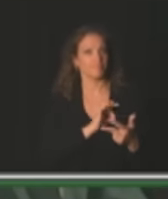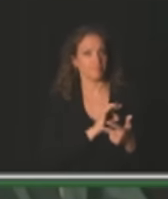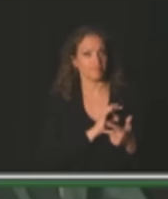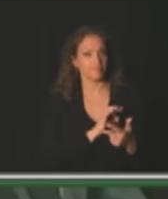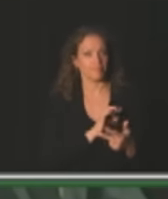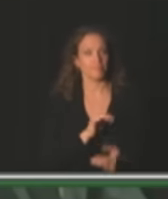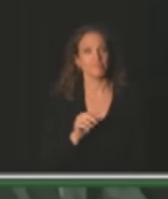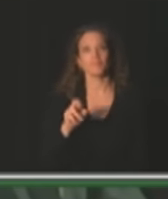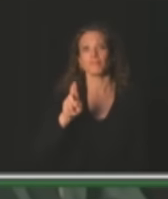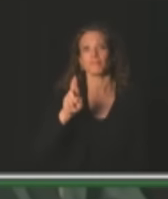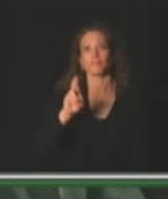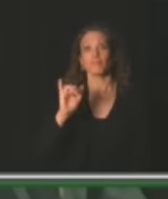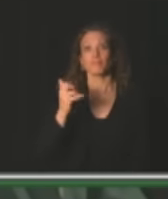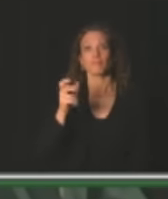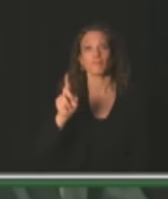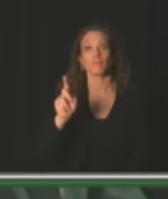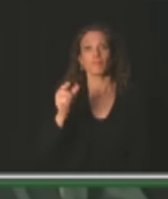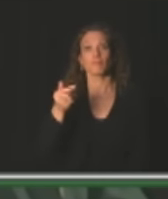Richard Greenhaw,